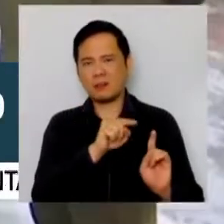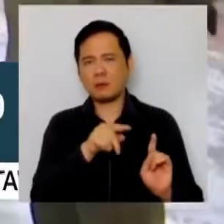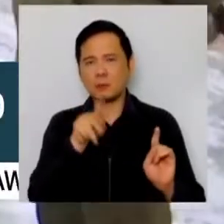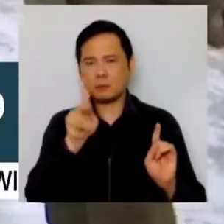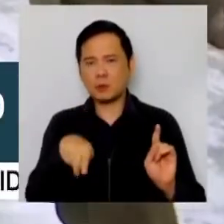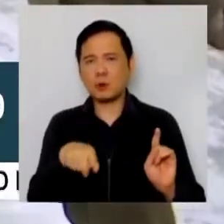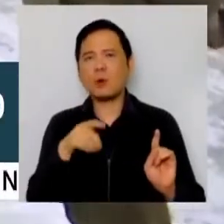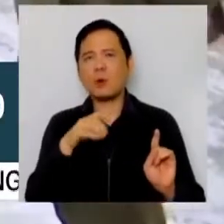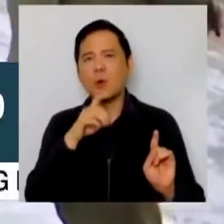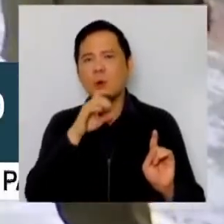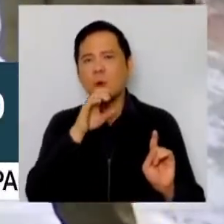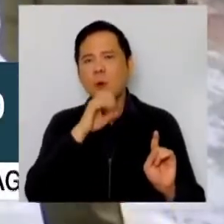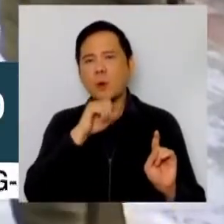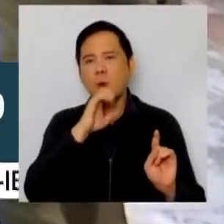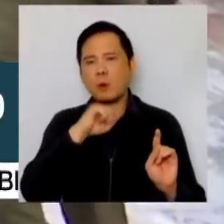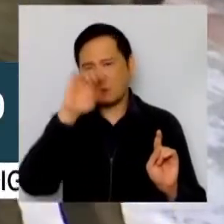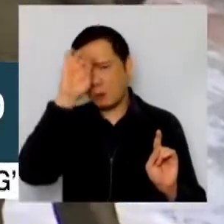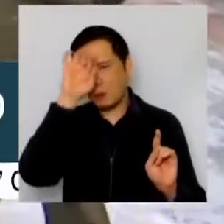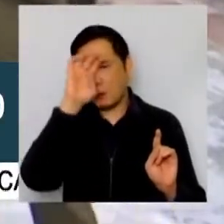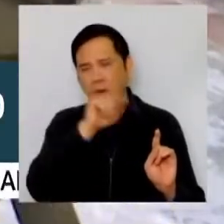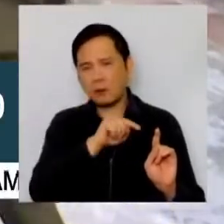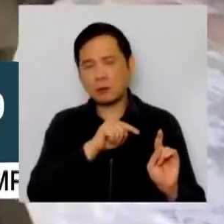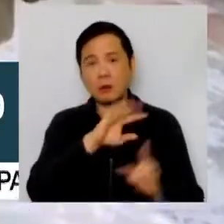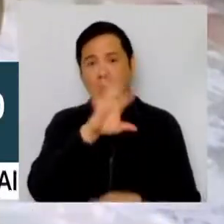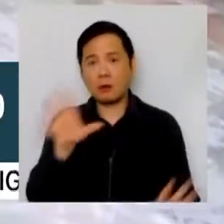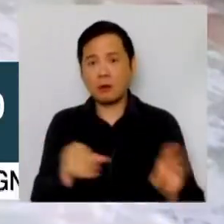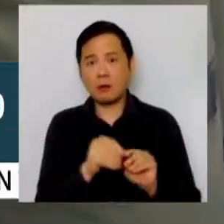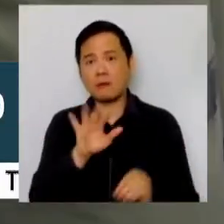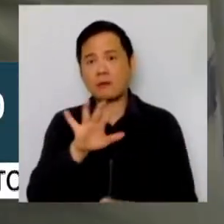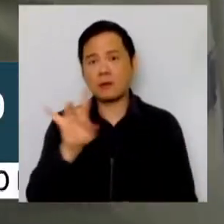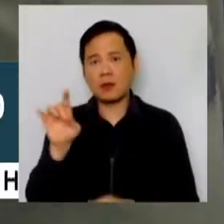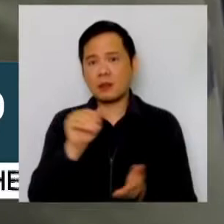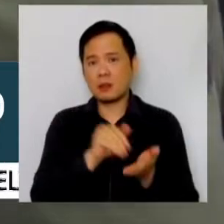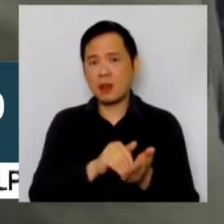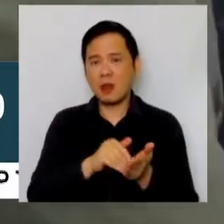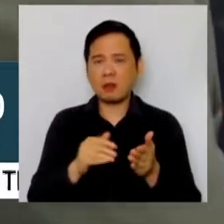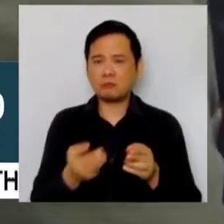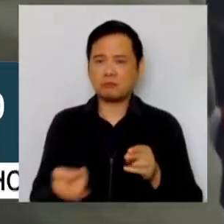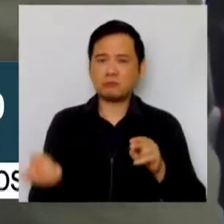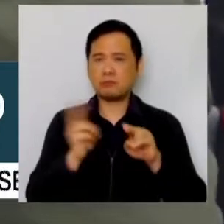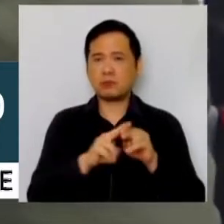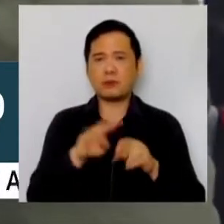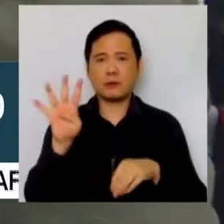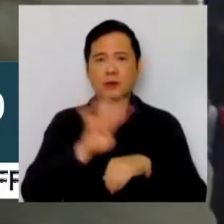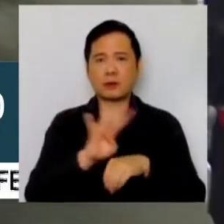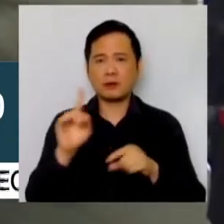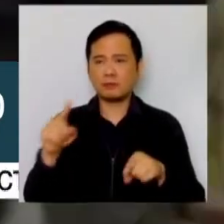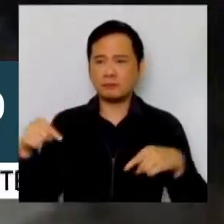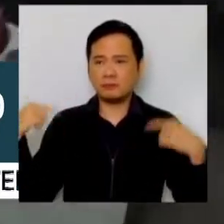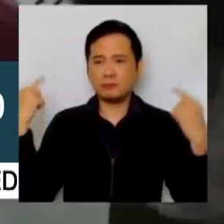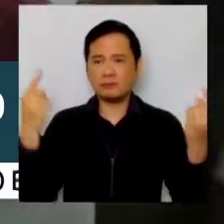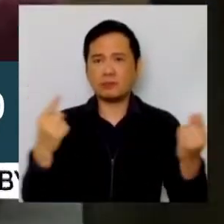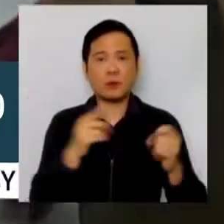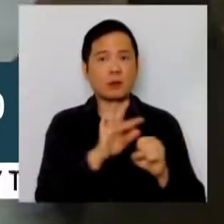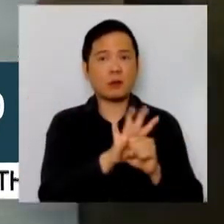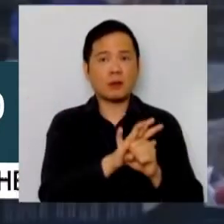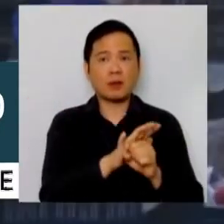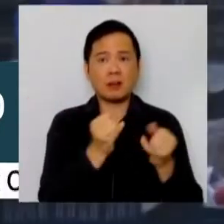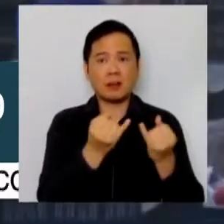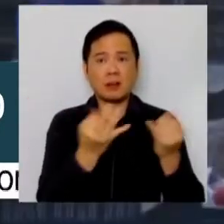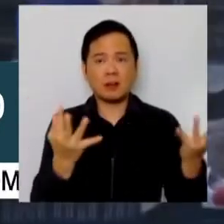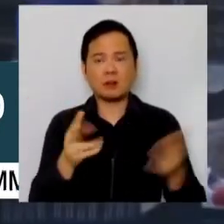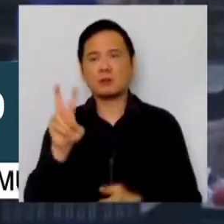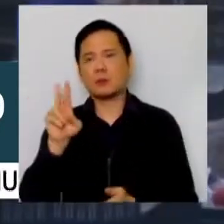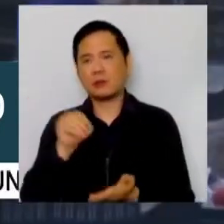new COVID cases doubled to 58,000 over the past 4 days. Total Omicron cases have also risen to at least